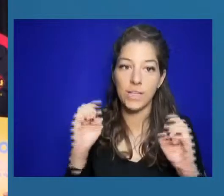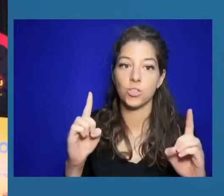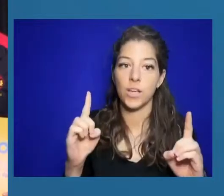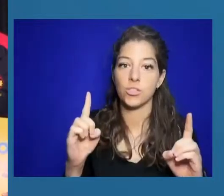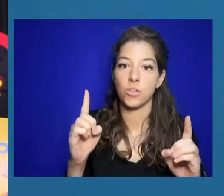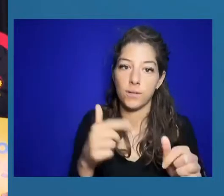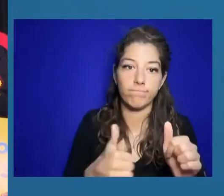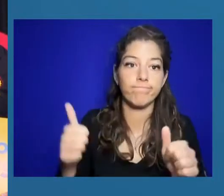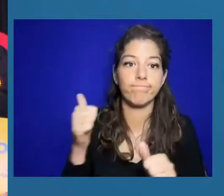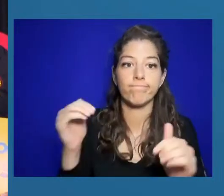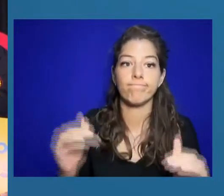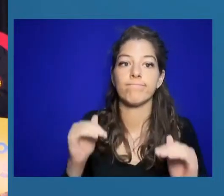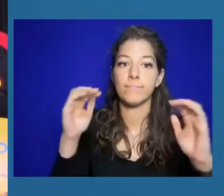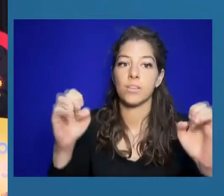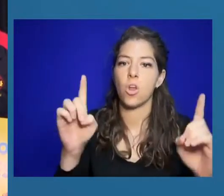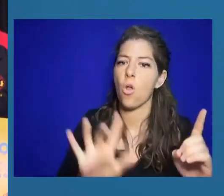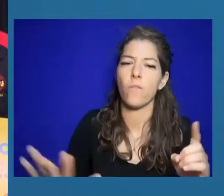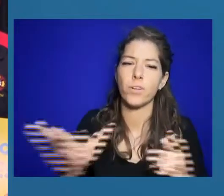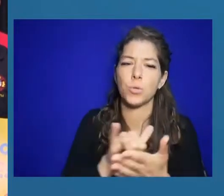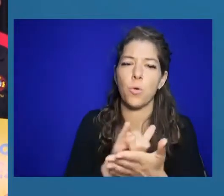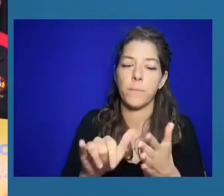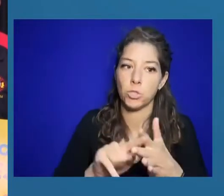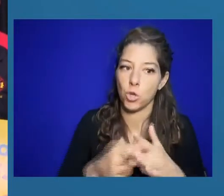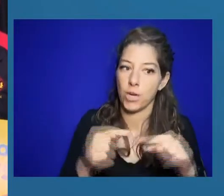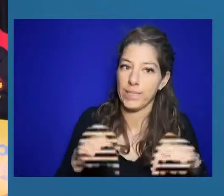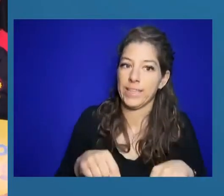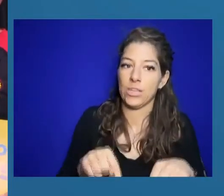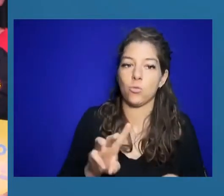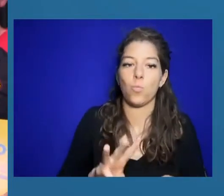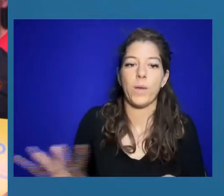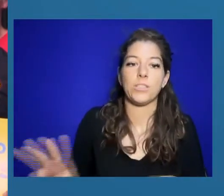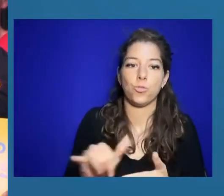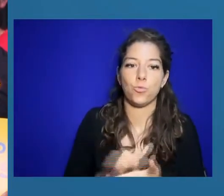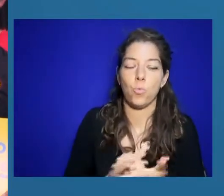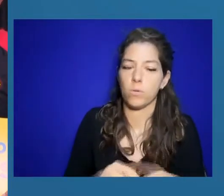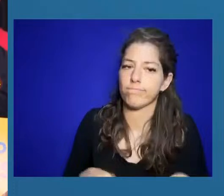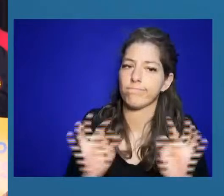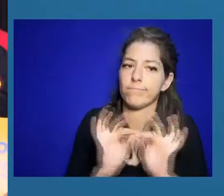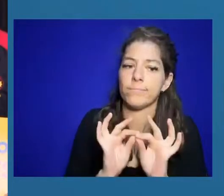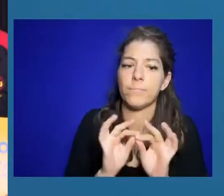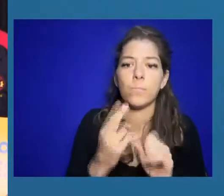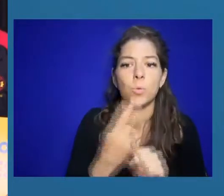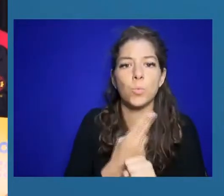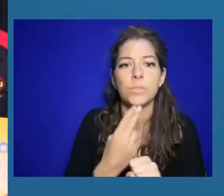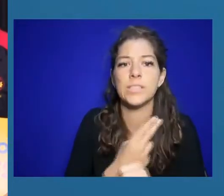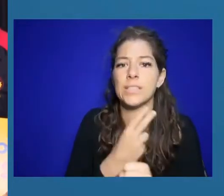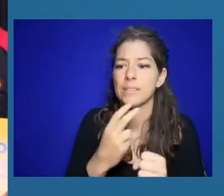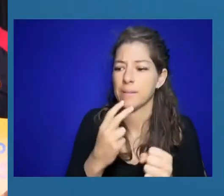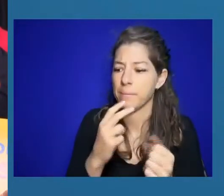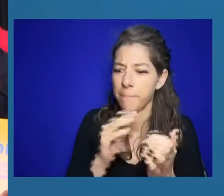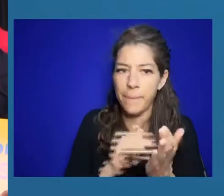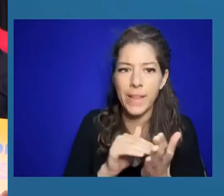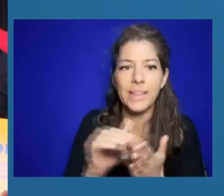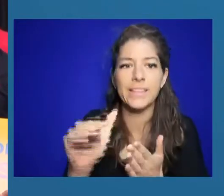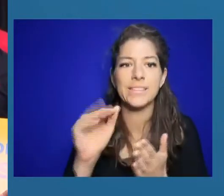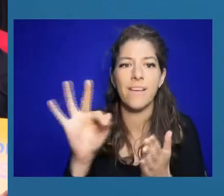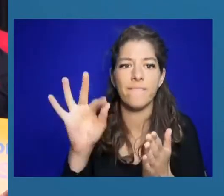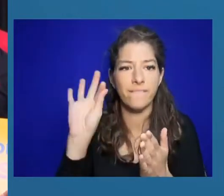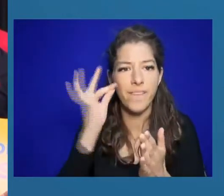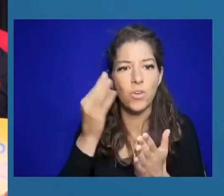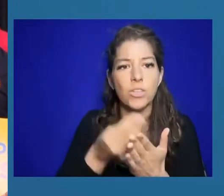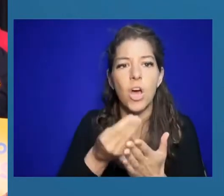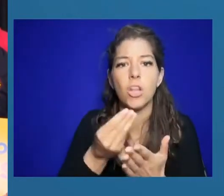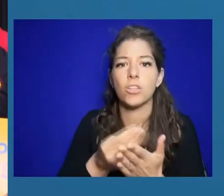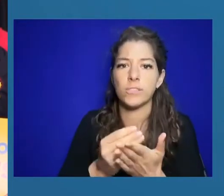ed across New York, but starting here in Western New York, using millions of federal dollars to go